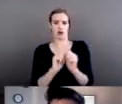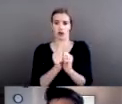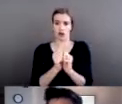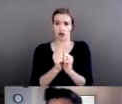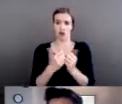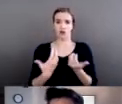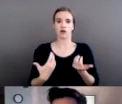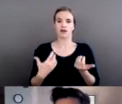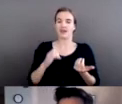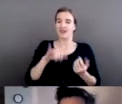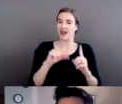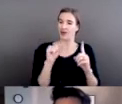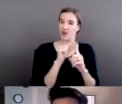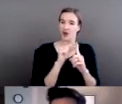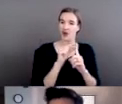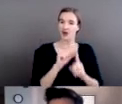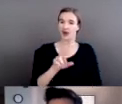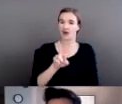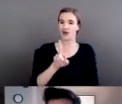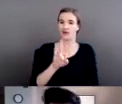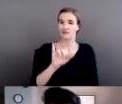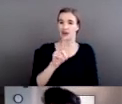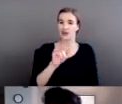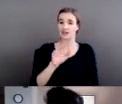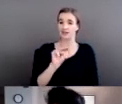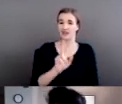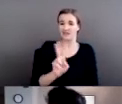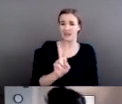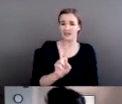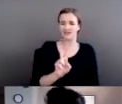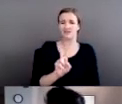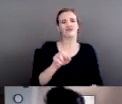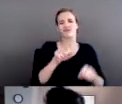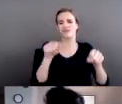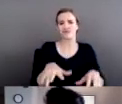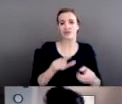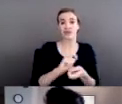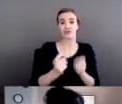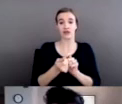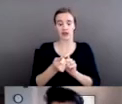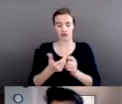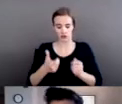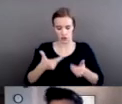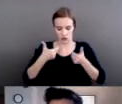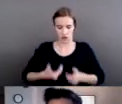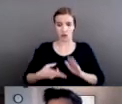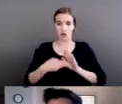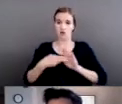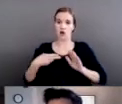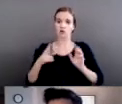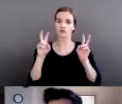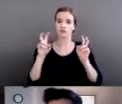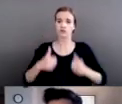drop the label of victim and carry this label of survivor. You know, it's not